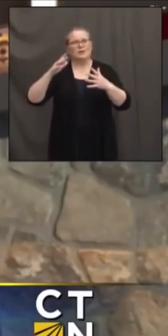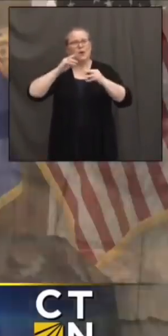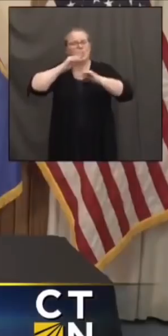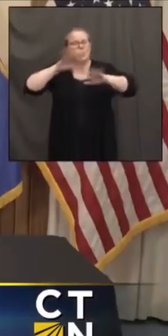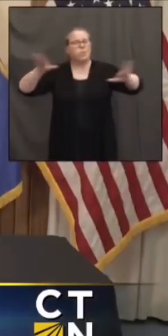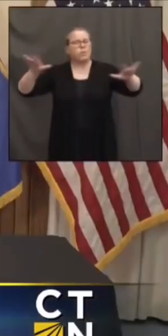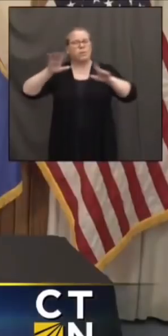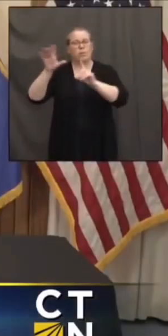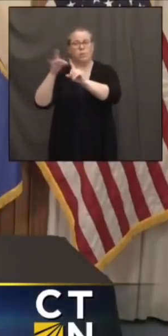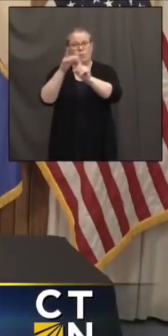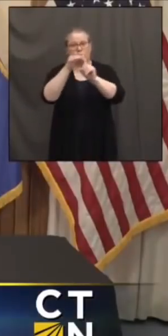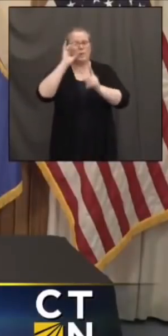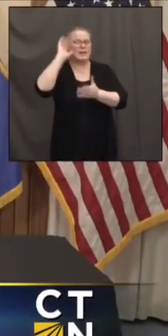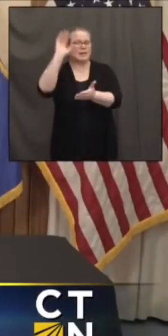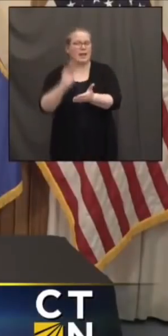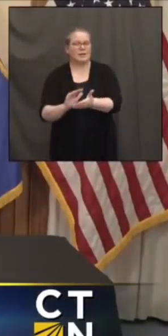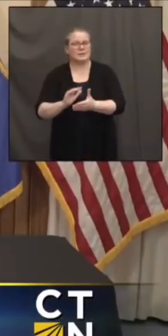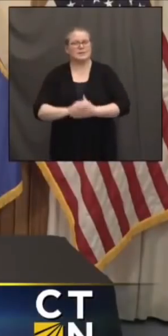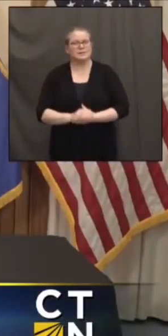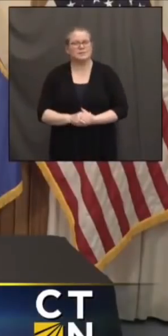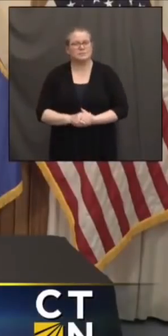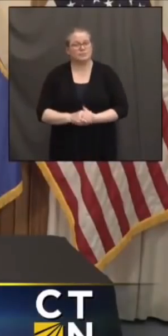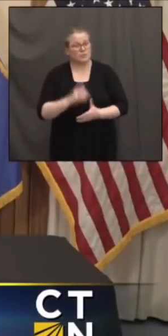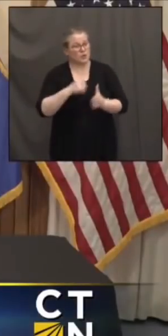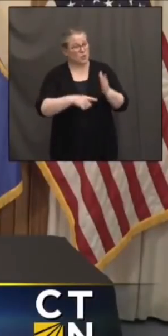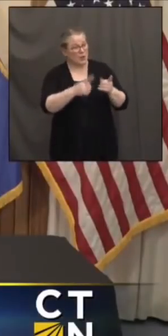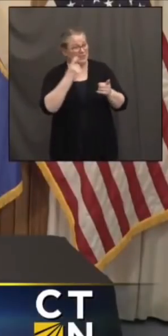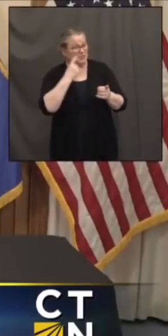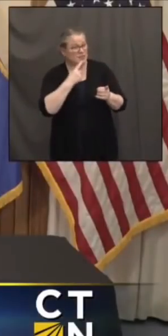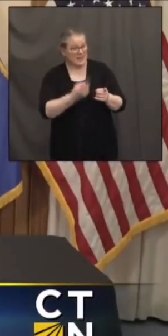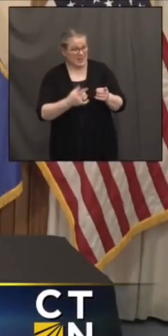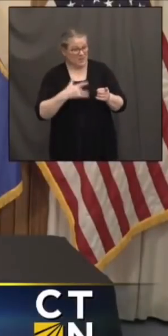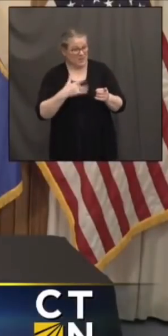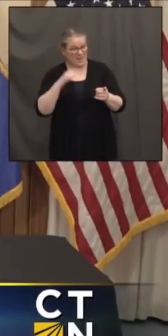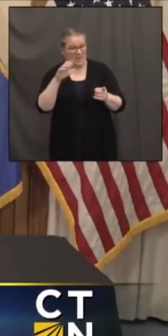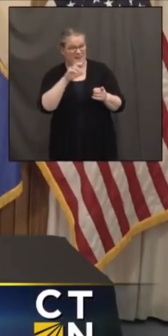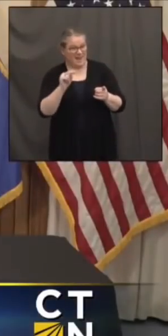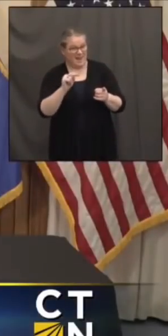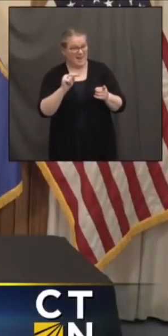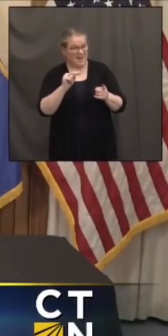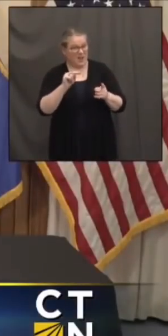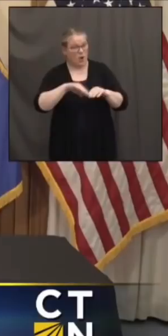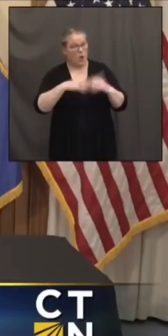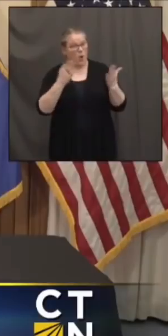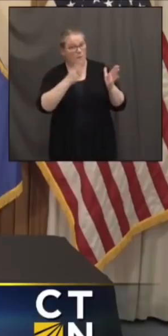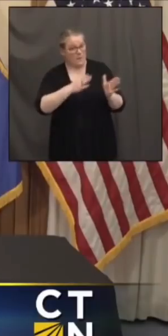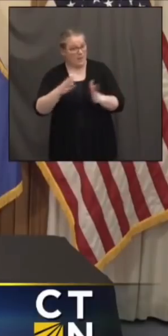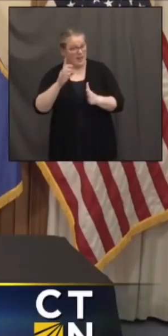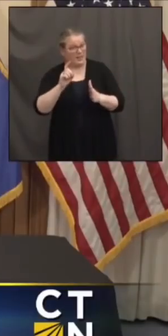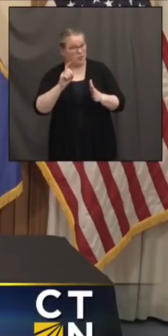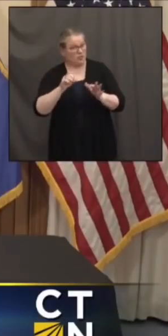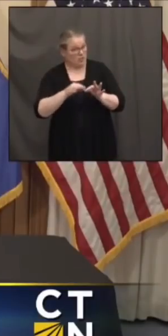transmission. Given what you just said, do you think Connecticut should have held off a bit on its reopening?